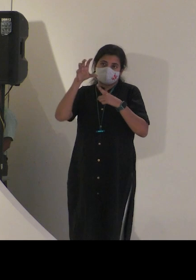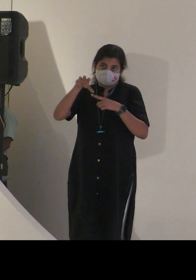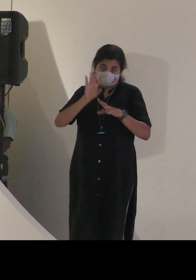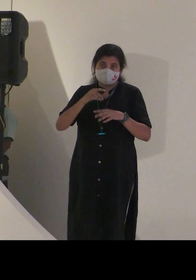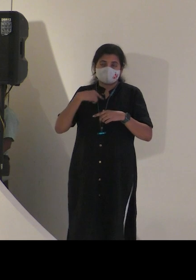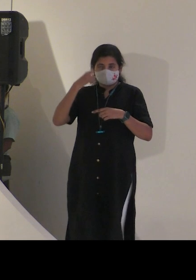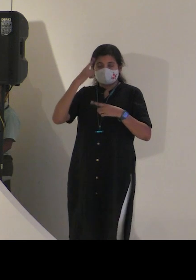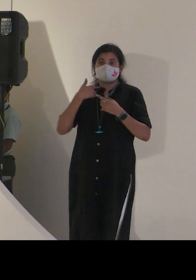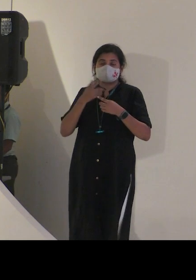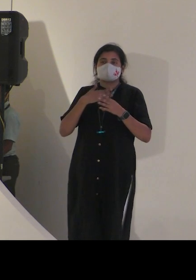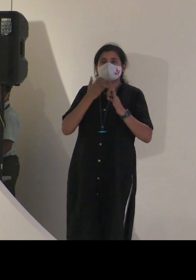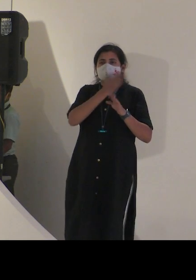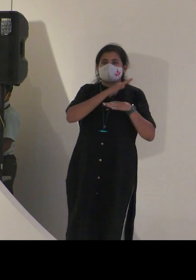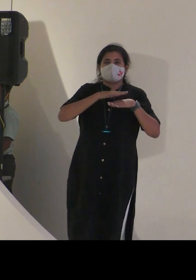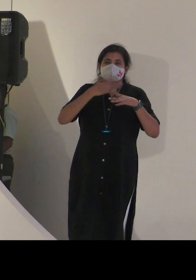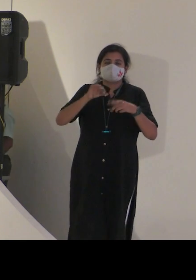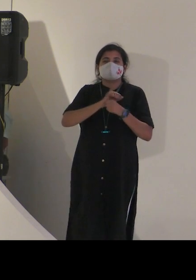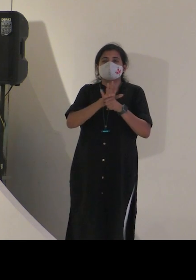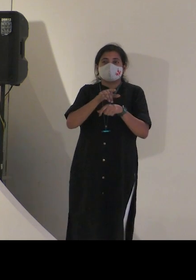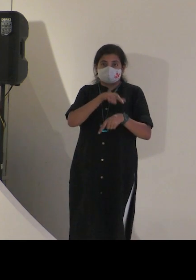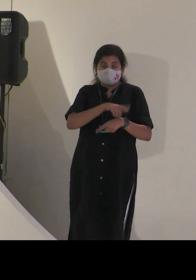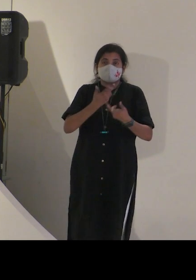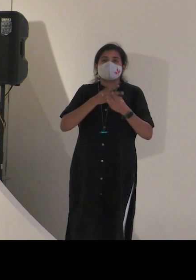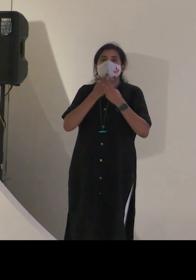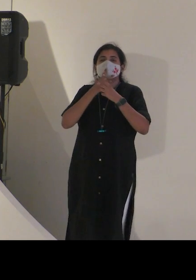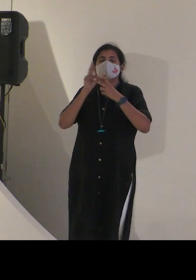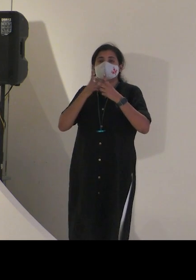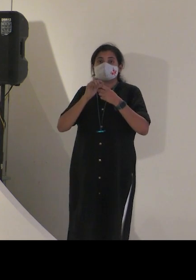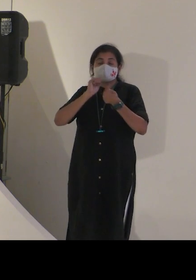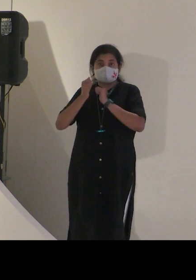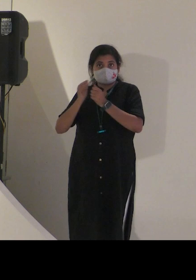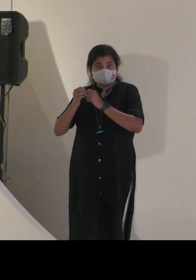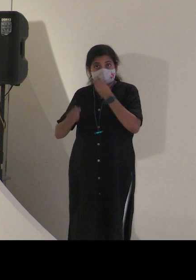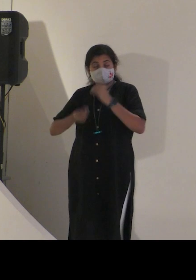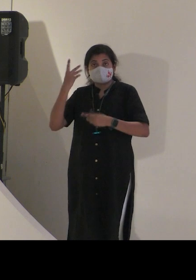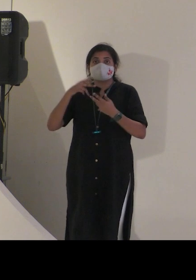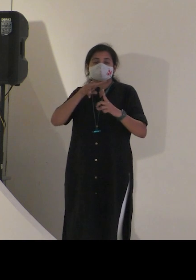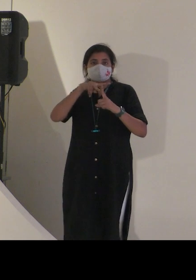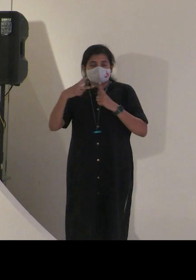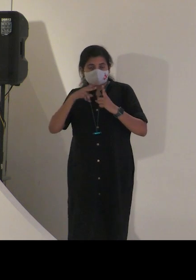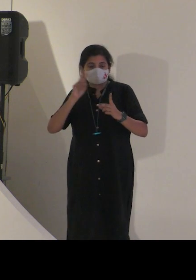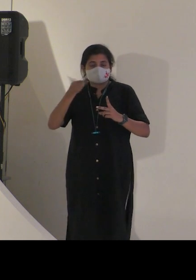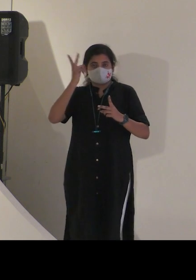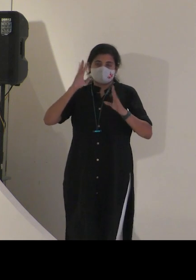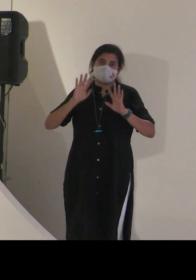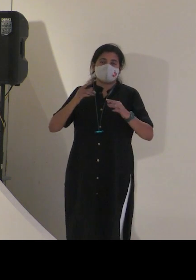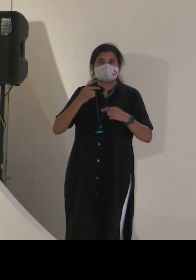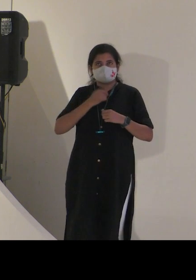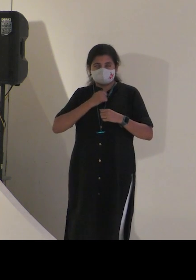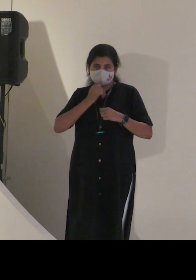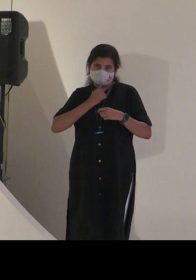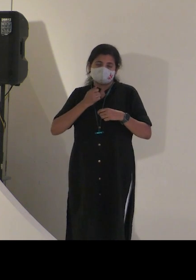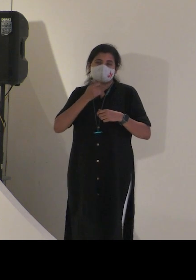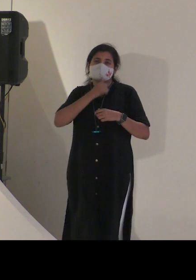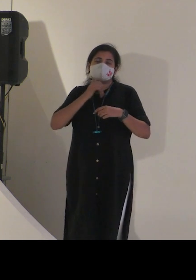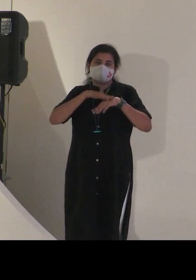COVID experience that changed things a lot. It was a shift in perspective, especially for me, because we were going to work on an